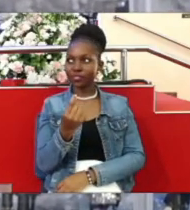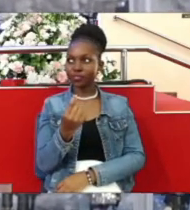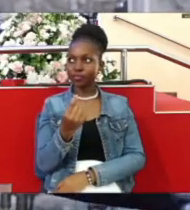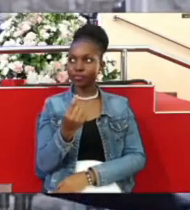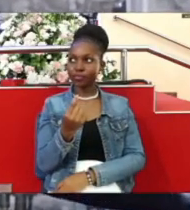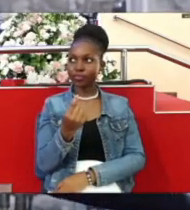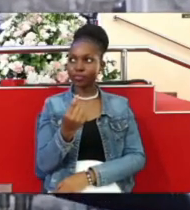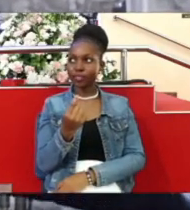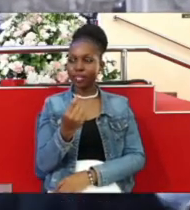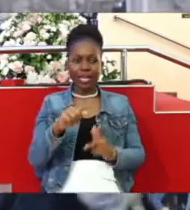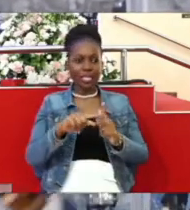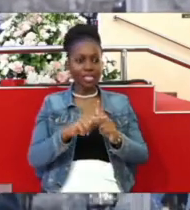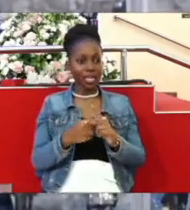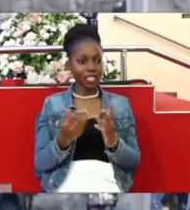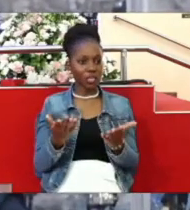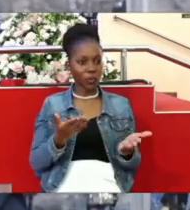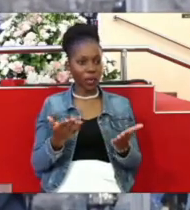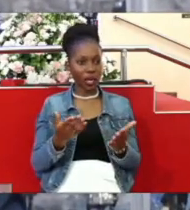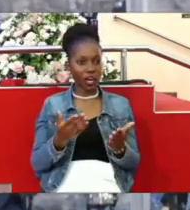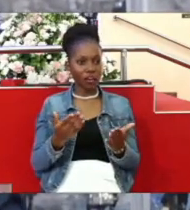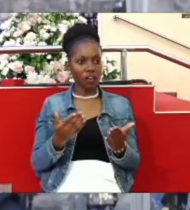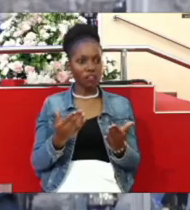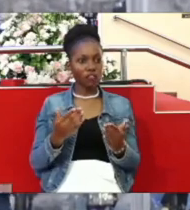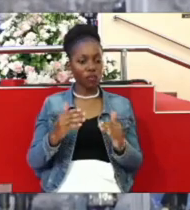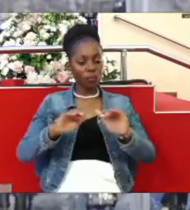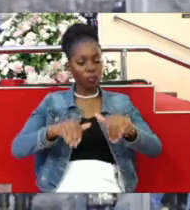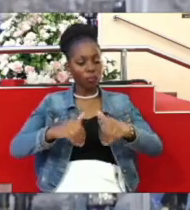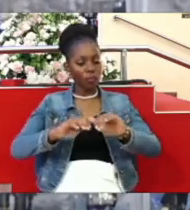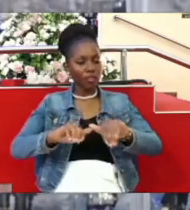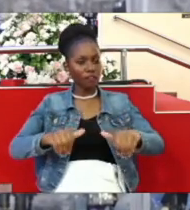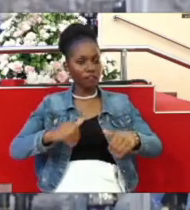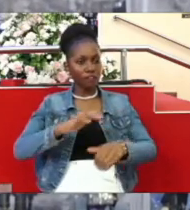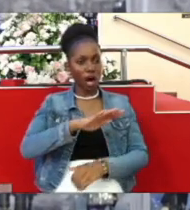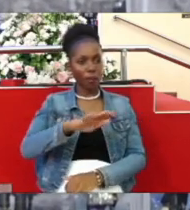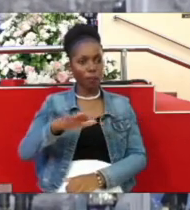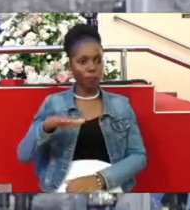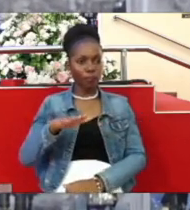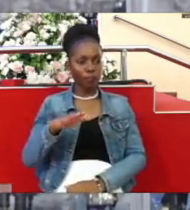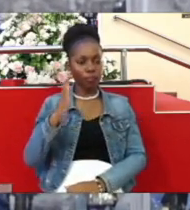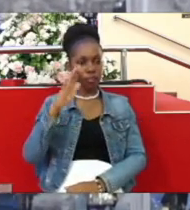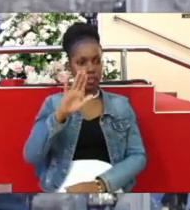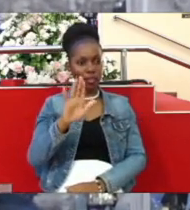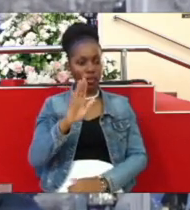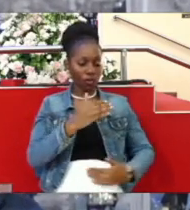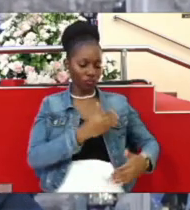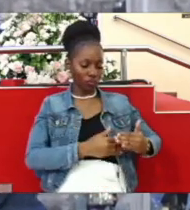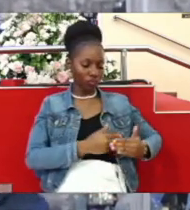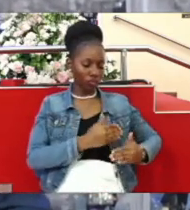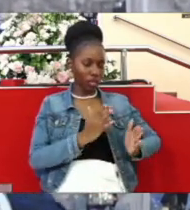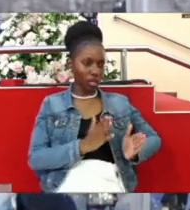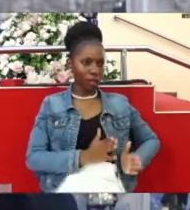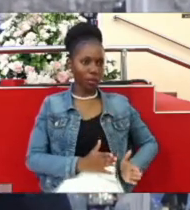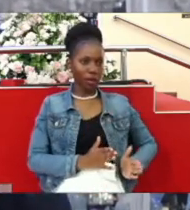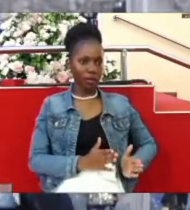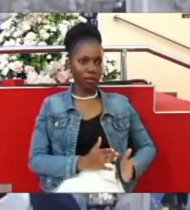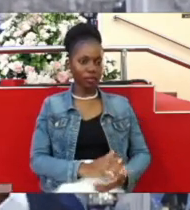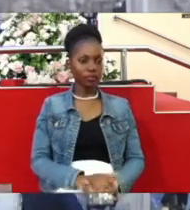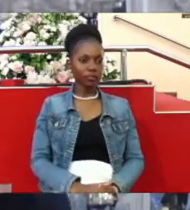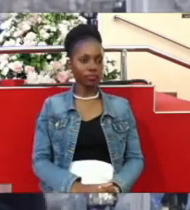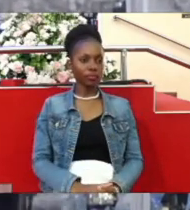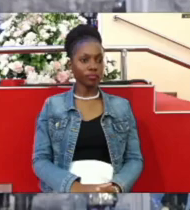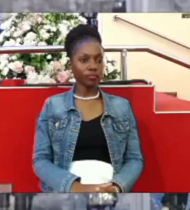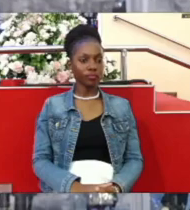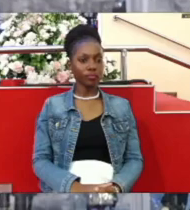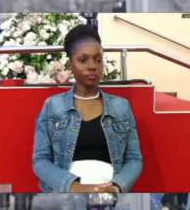more from their farm. Lakini asili ya kile kisima kilikuwa kinatoka zaidi kutoka kwa hiyo shamba. And this spring